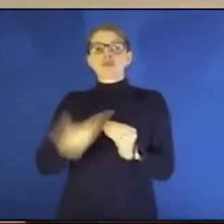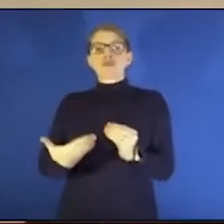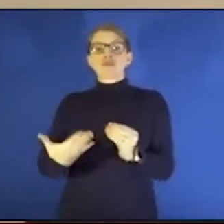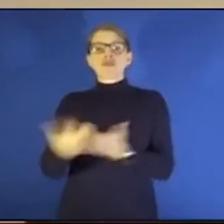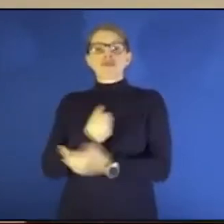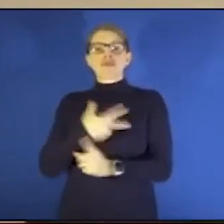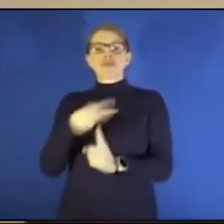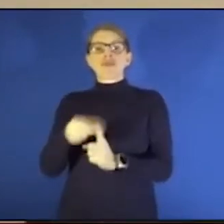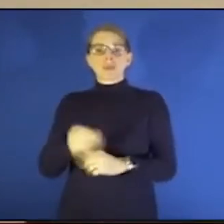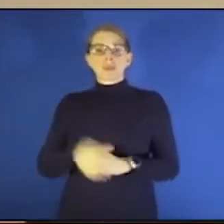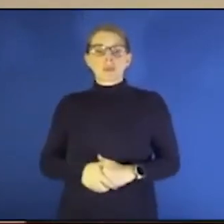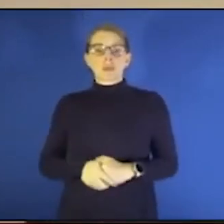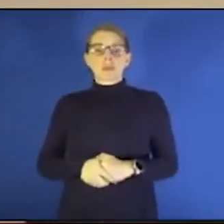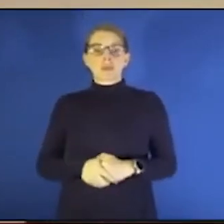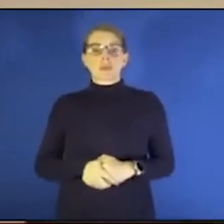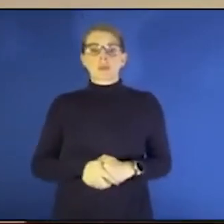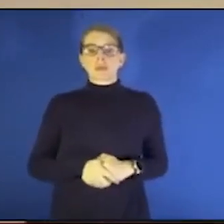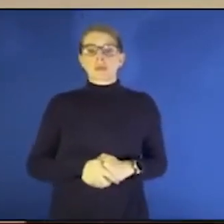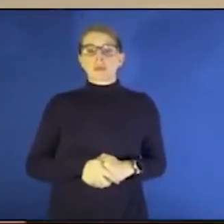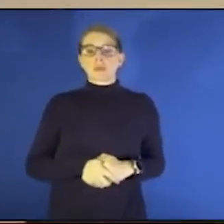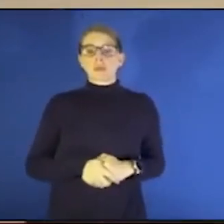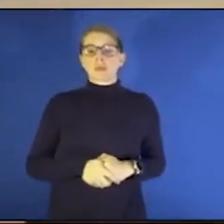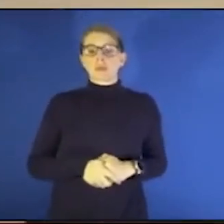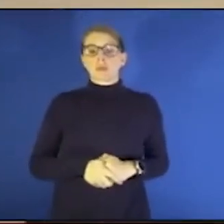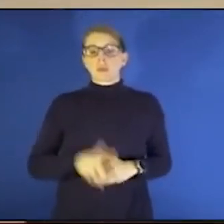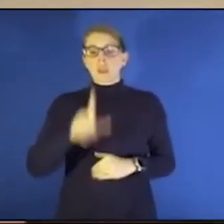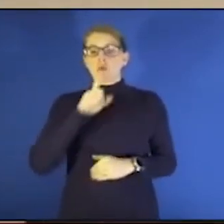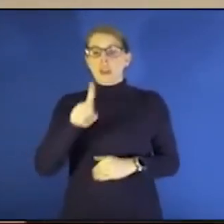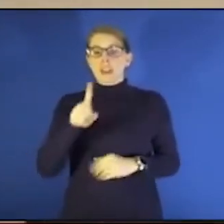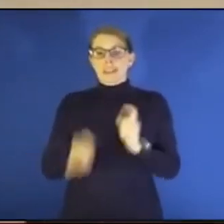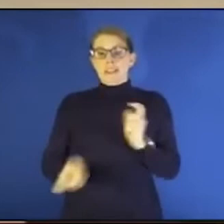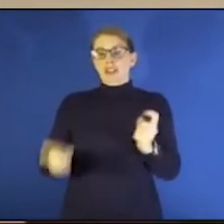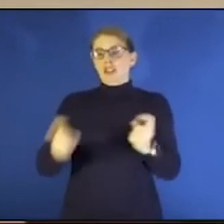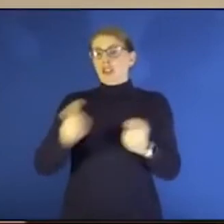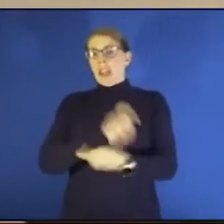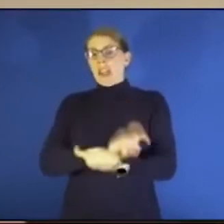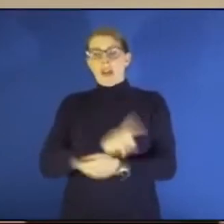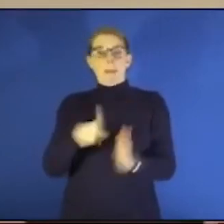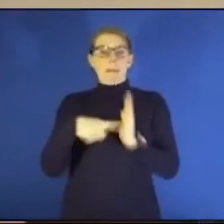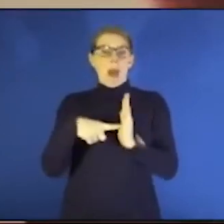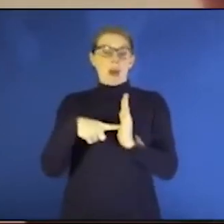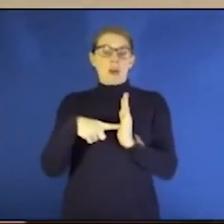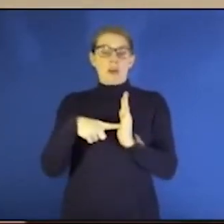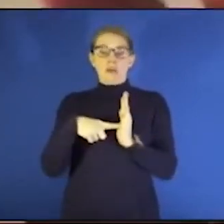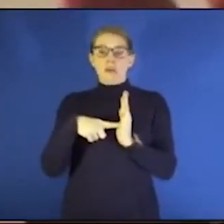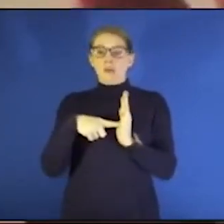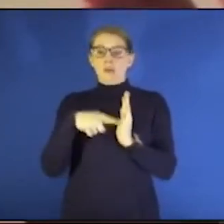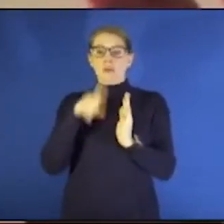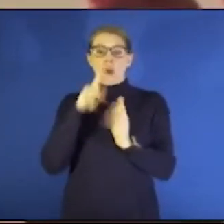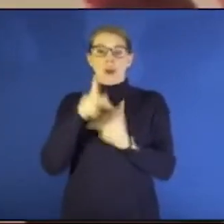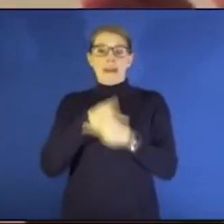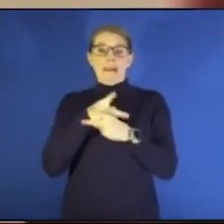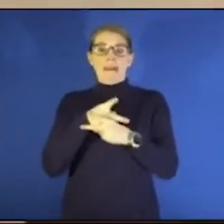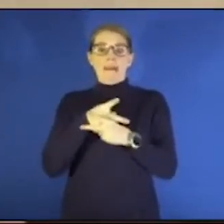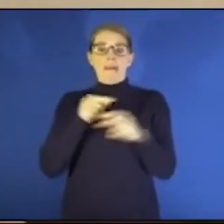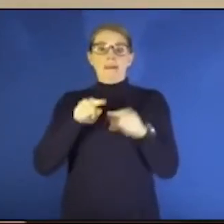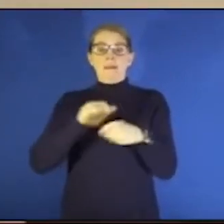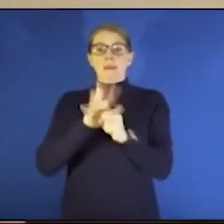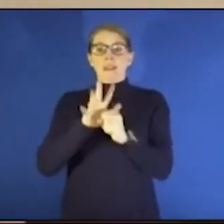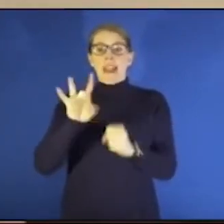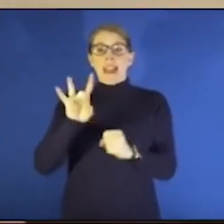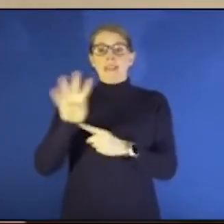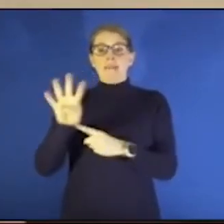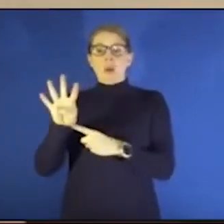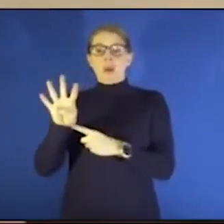vaccination. We've had to really change our whole model of care with COVID. So we've gone from an 84-bed hospital to a